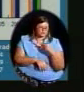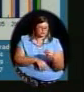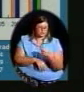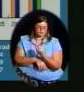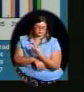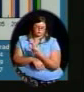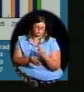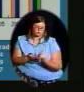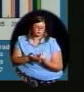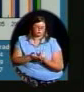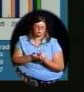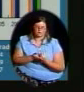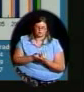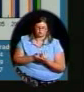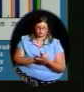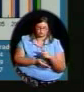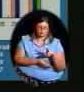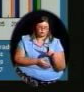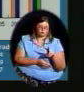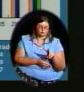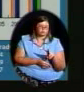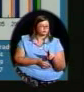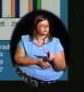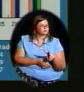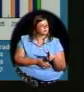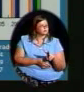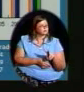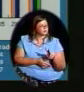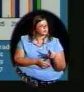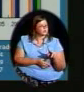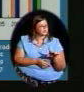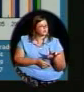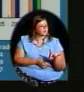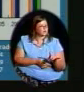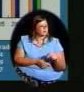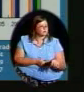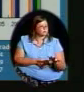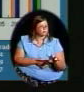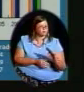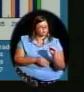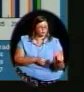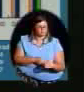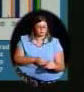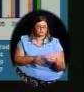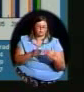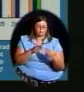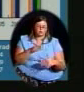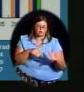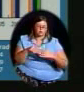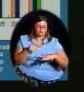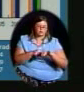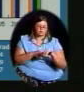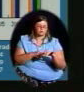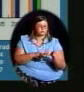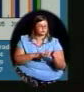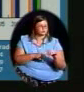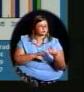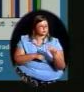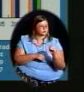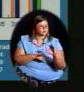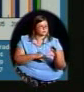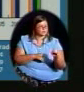binge drinking, 28.4%. Yeah, we're lower than Johnson County in the state,